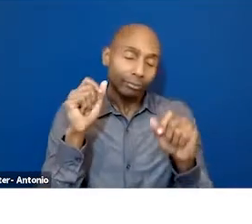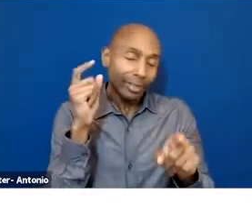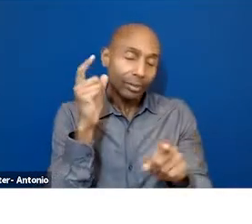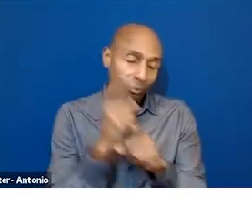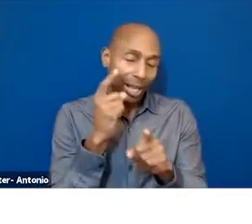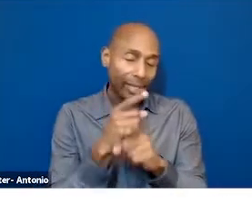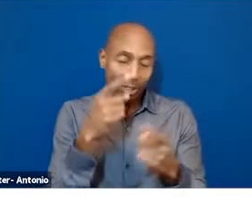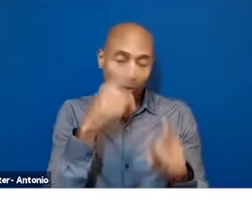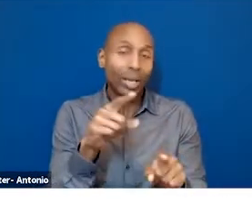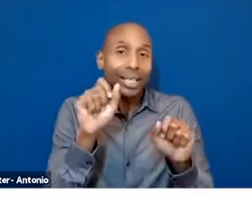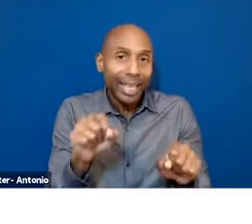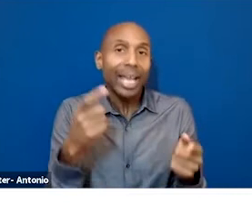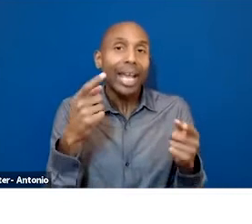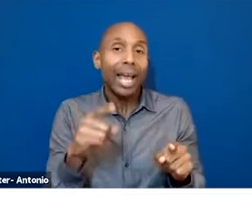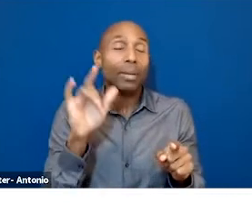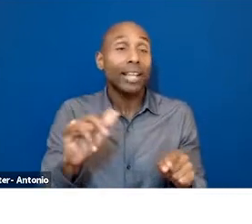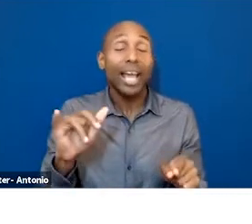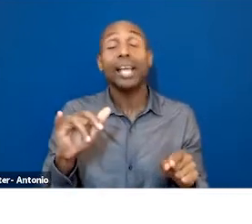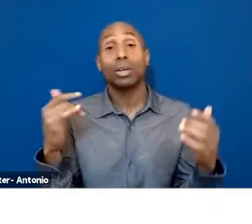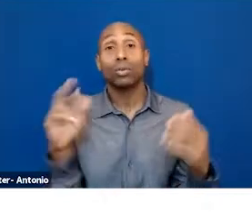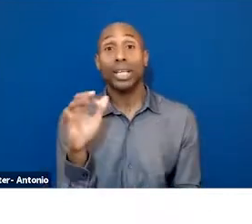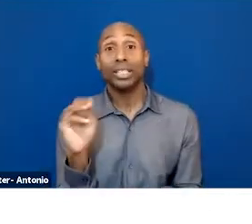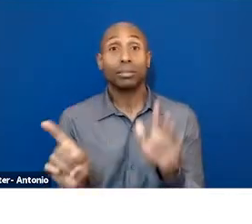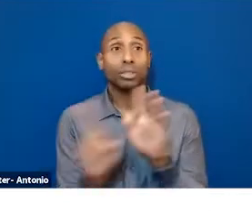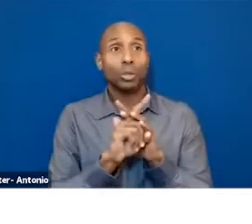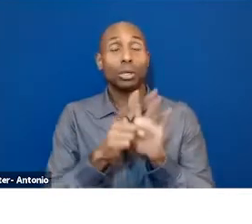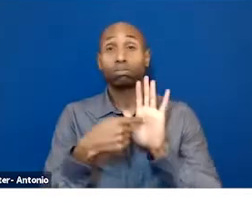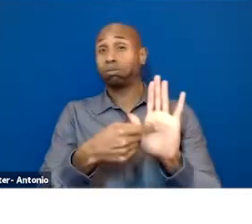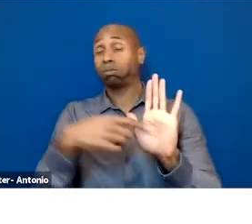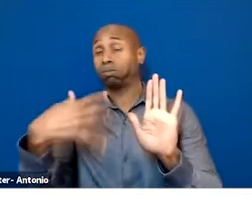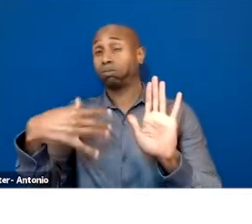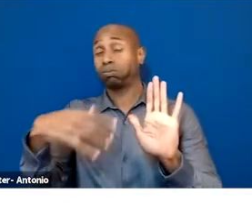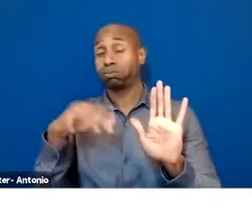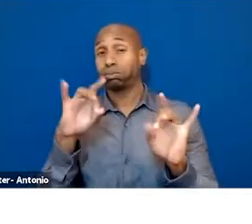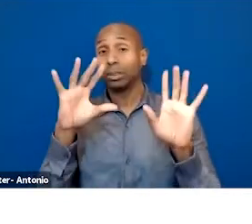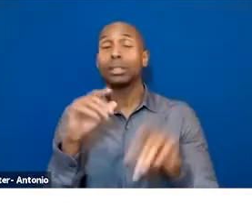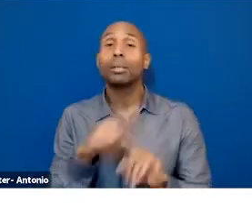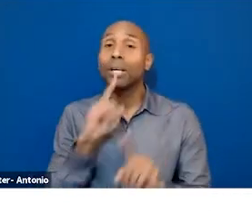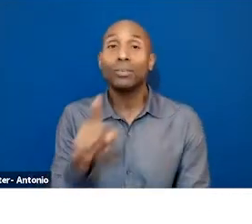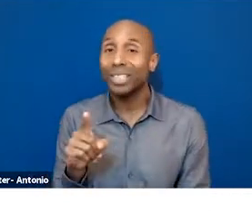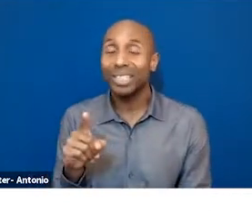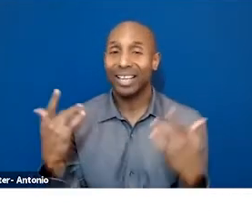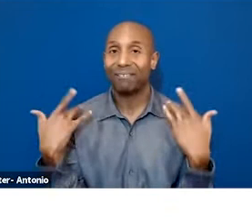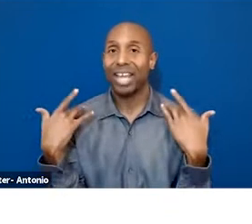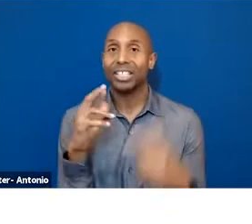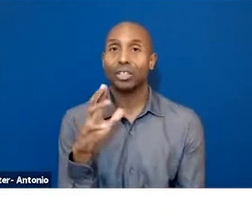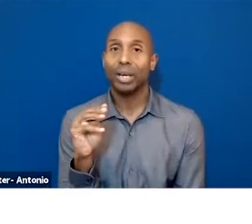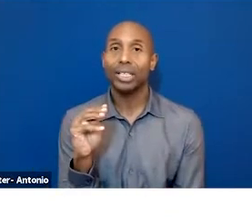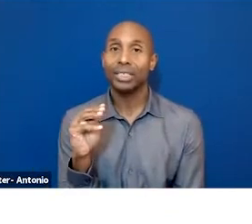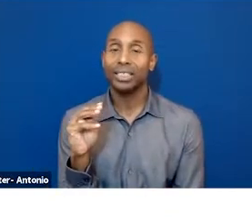that. But fashion's spectacular racism is only the tip of a very large iceberg. Whether or